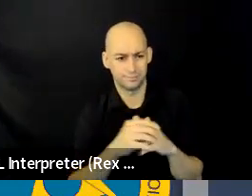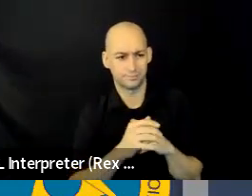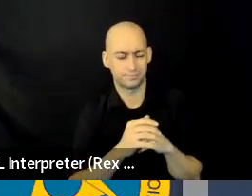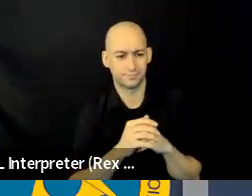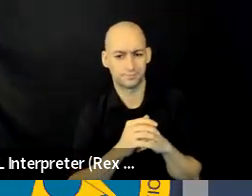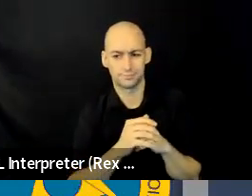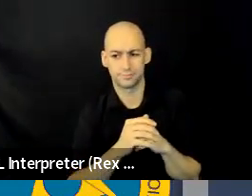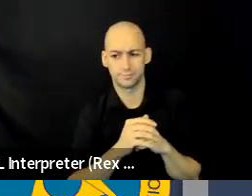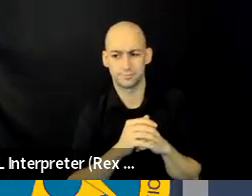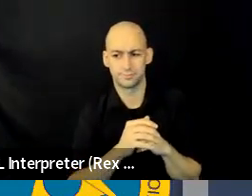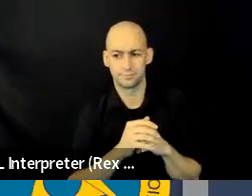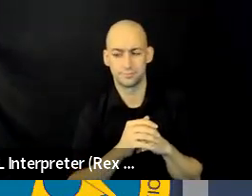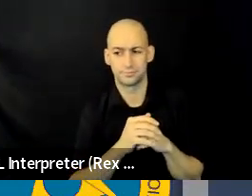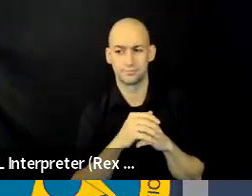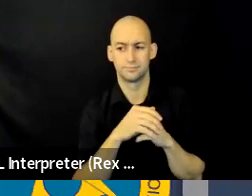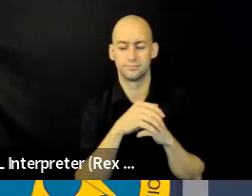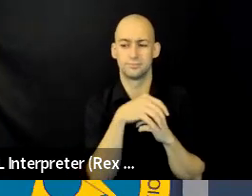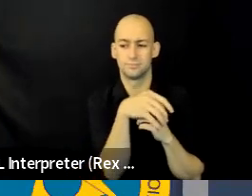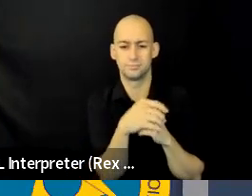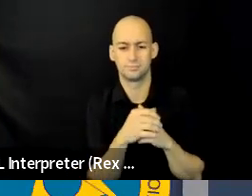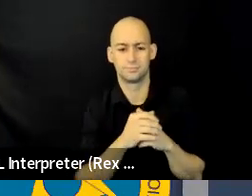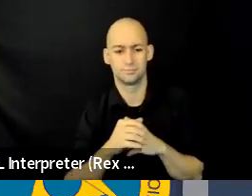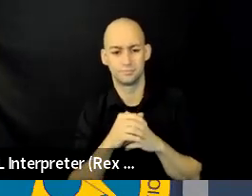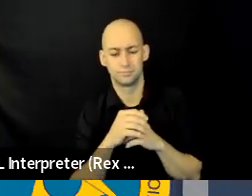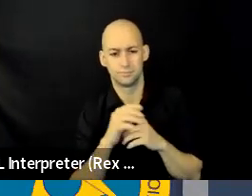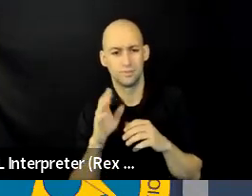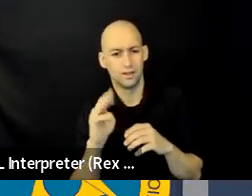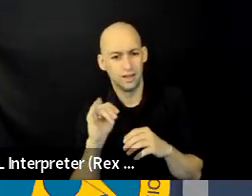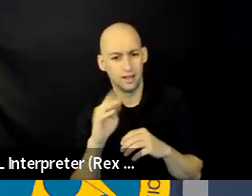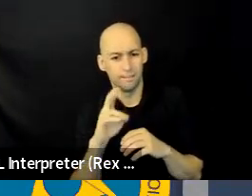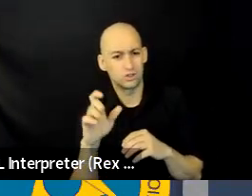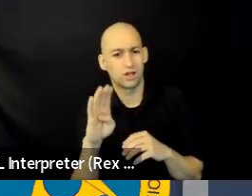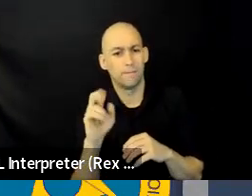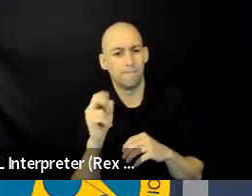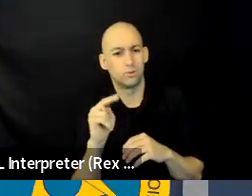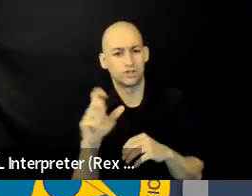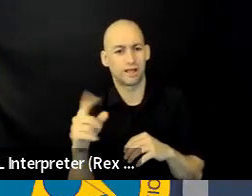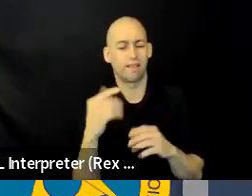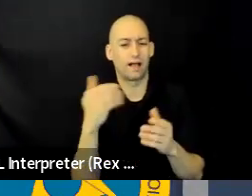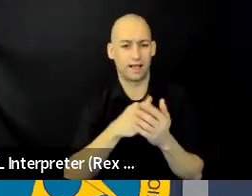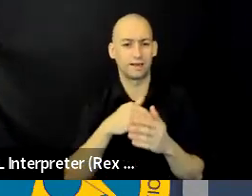you. I appreciate that. I'd like, Michelle Bushnell again has requested the comment.